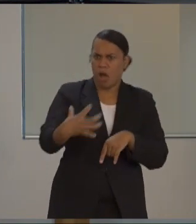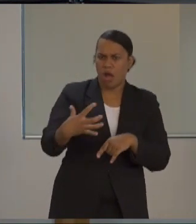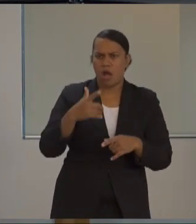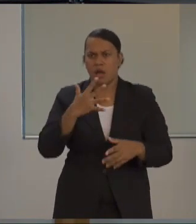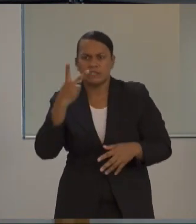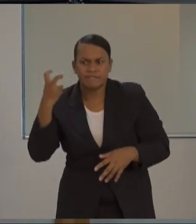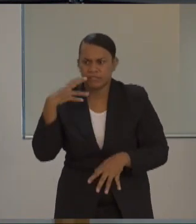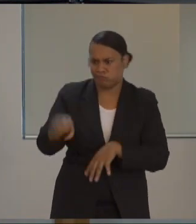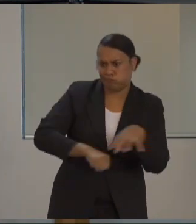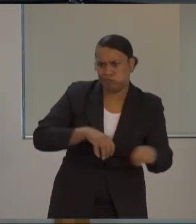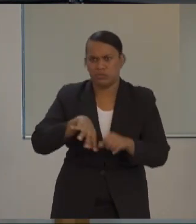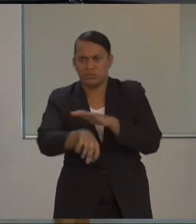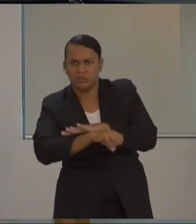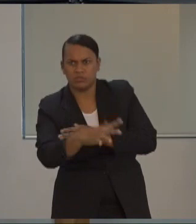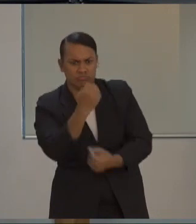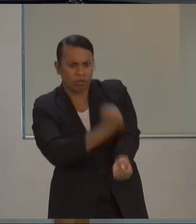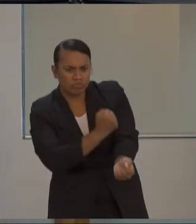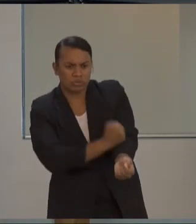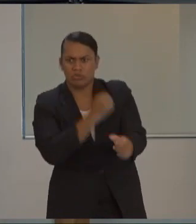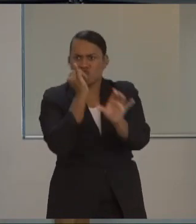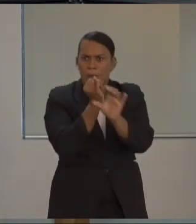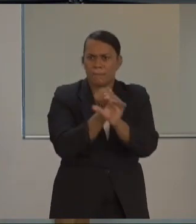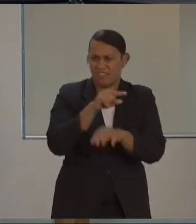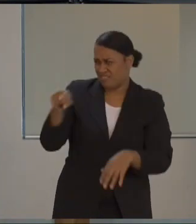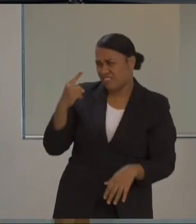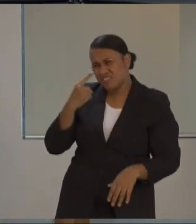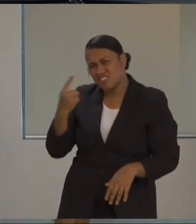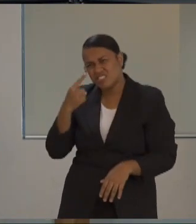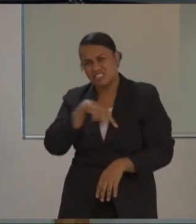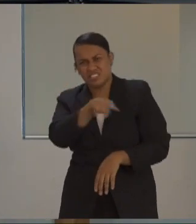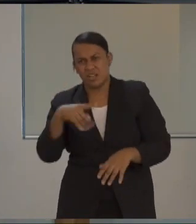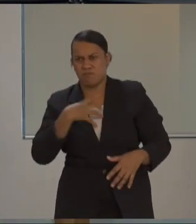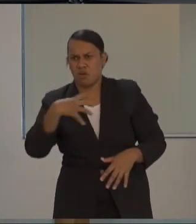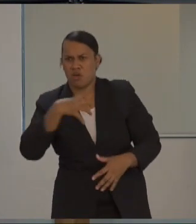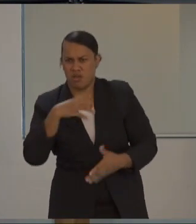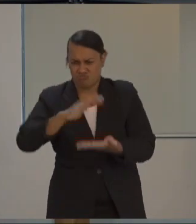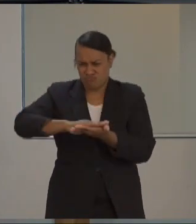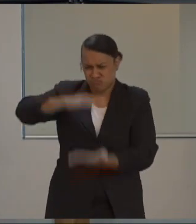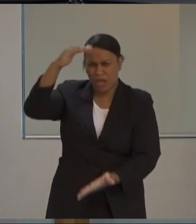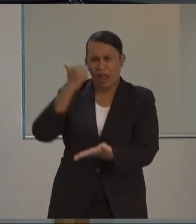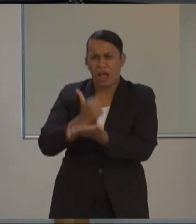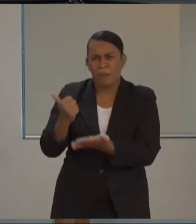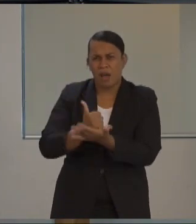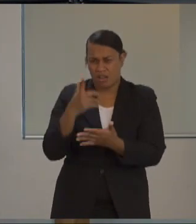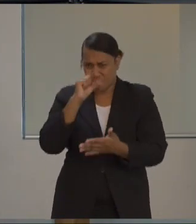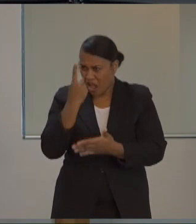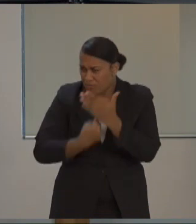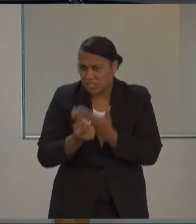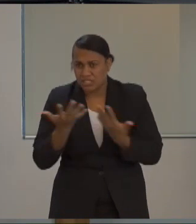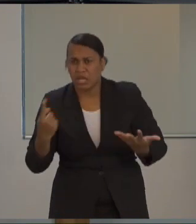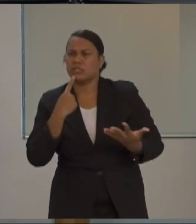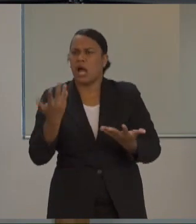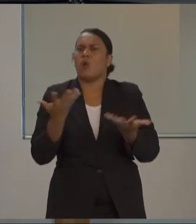beforehand your manpower is stretched, but are you noticing an increase in crimes, and would you be able to point out where this is happening